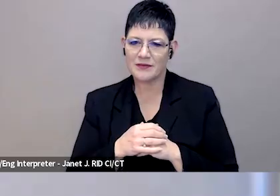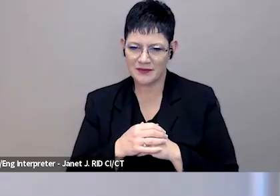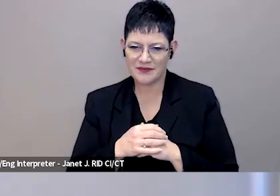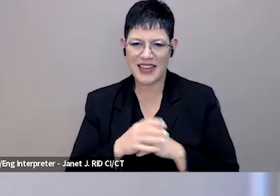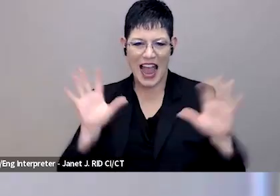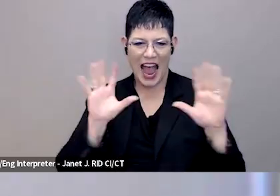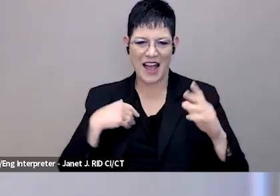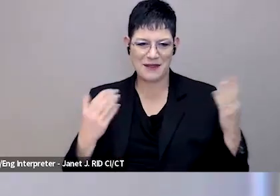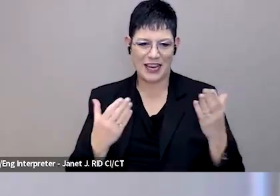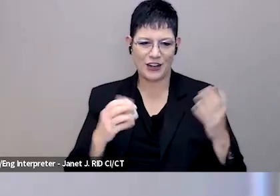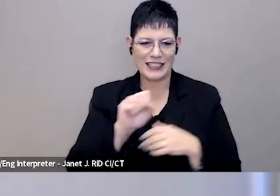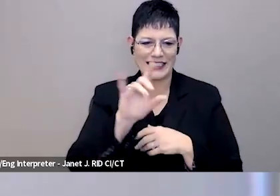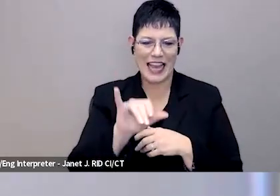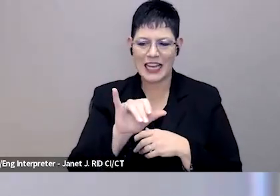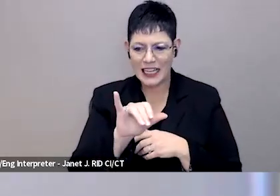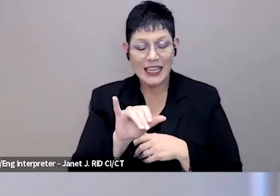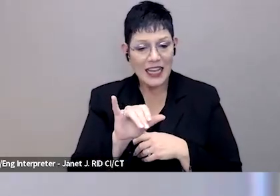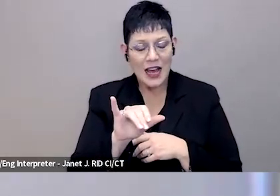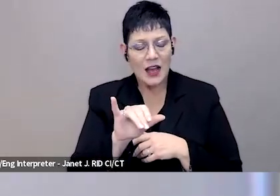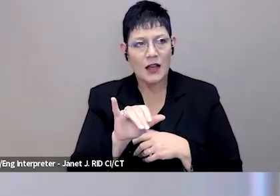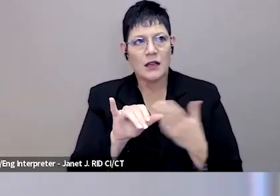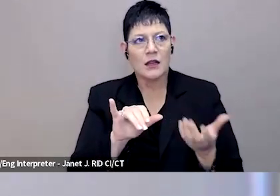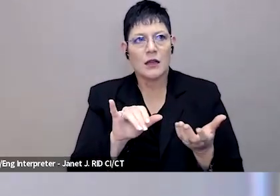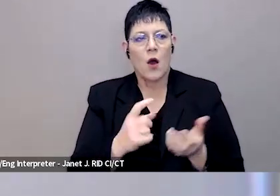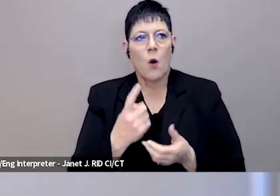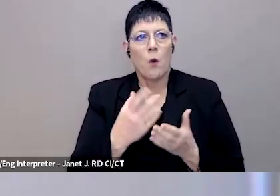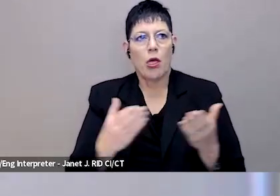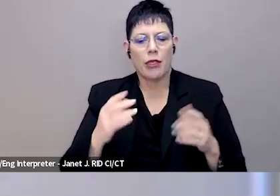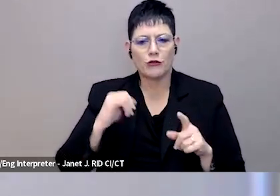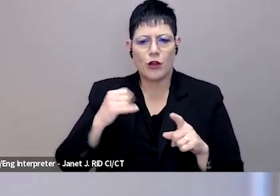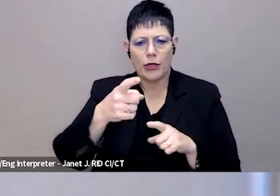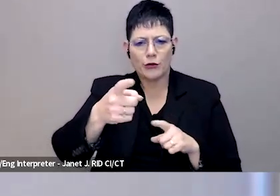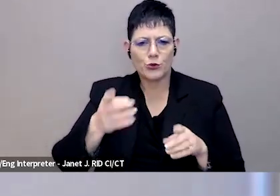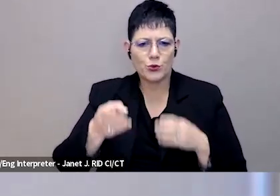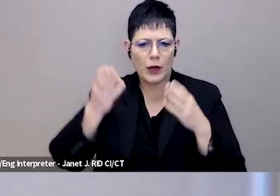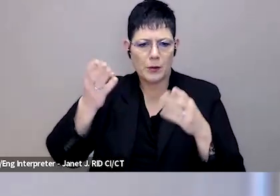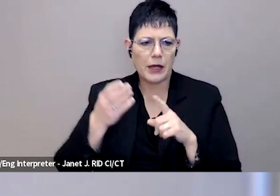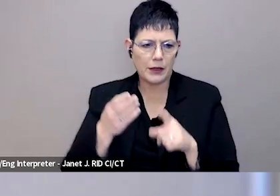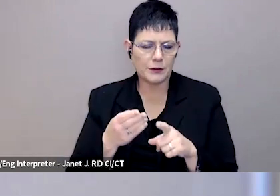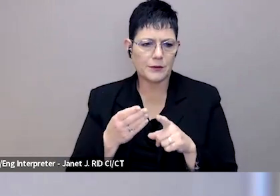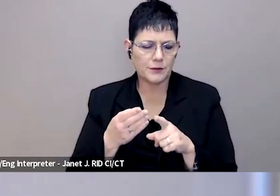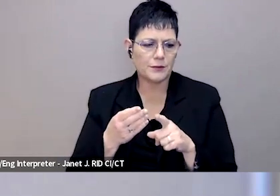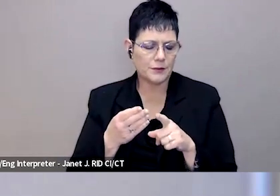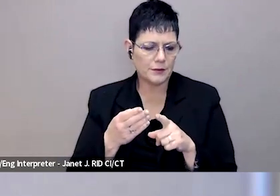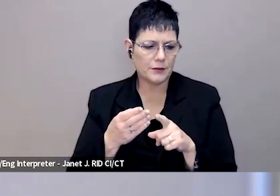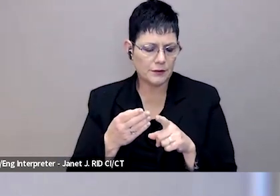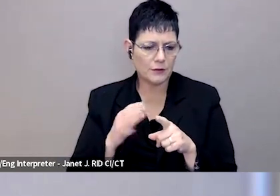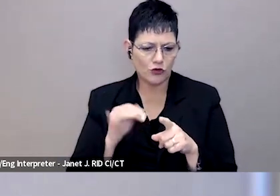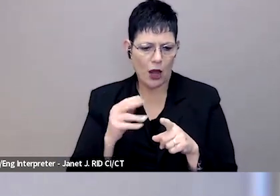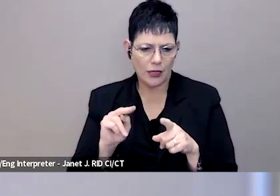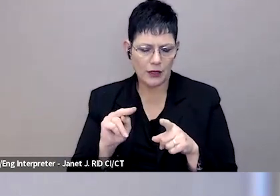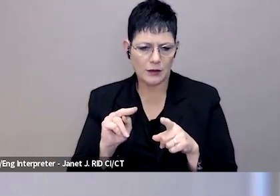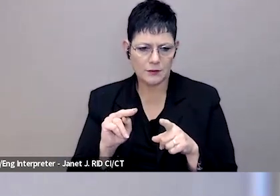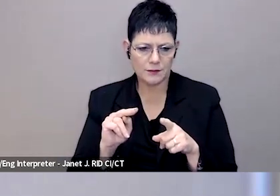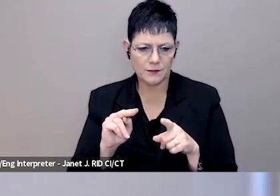Here I am. Yeah, well, I think, the one thing, Jonathan, that you raised is, looking at